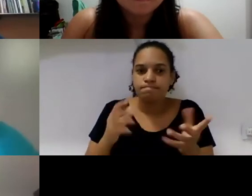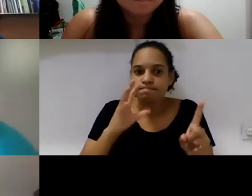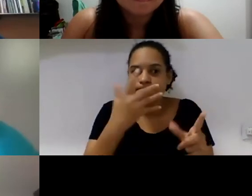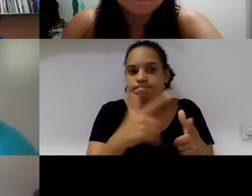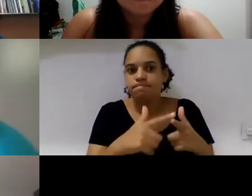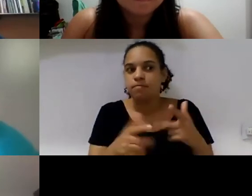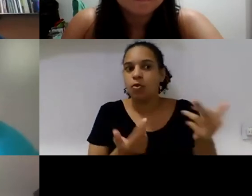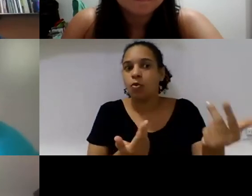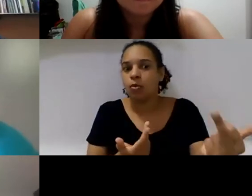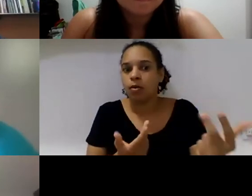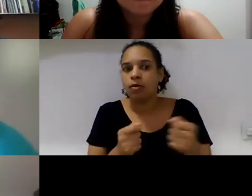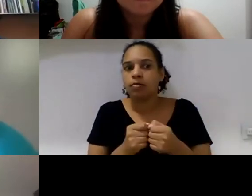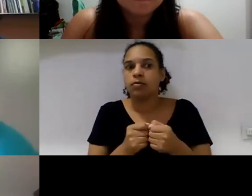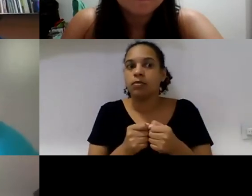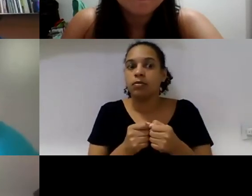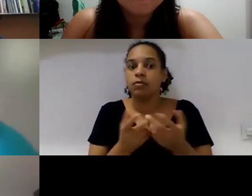say,